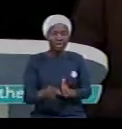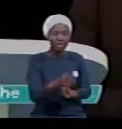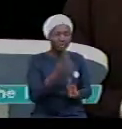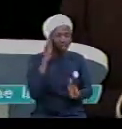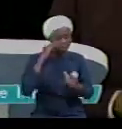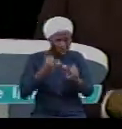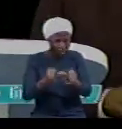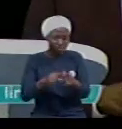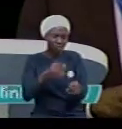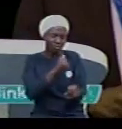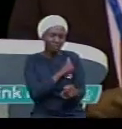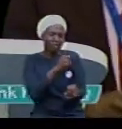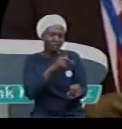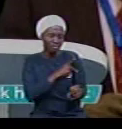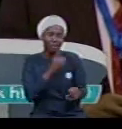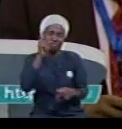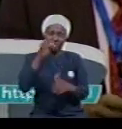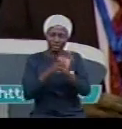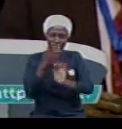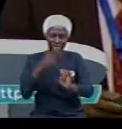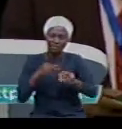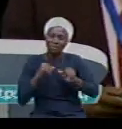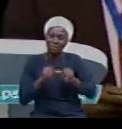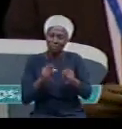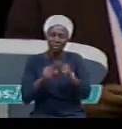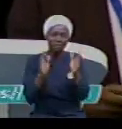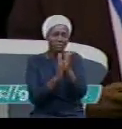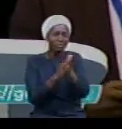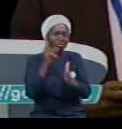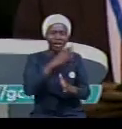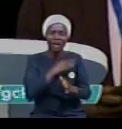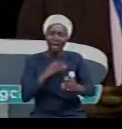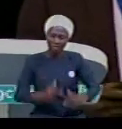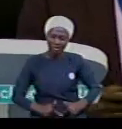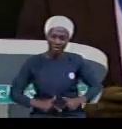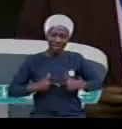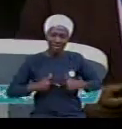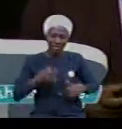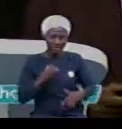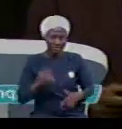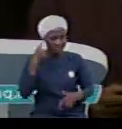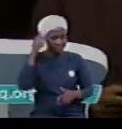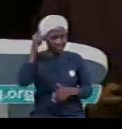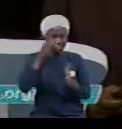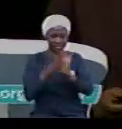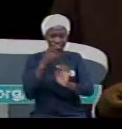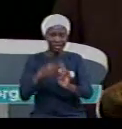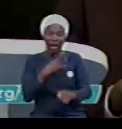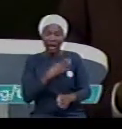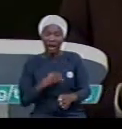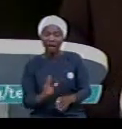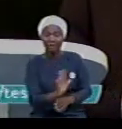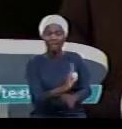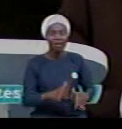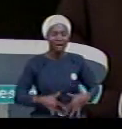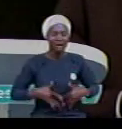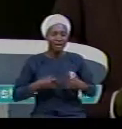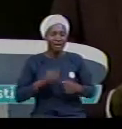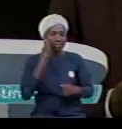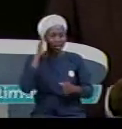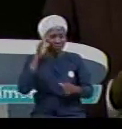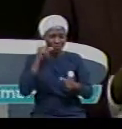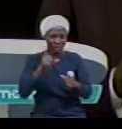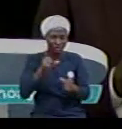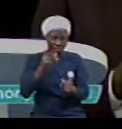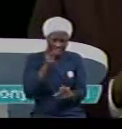They will keep on praising you. They keep on living for you. And their lives remain testimonies to your